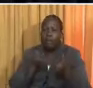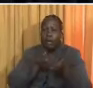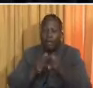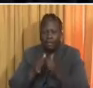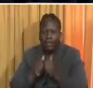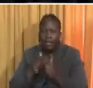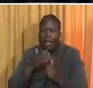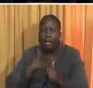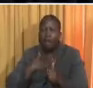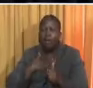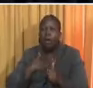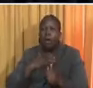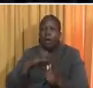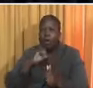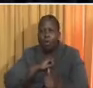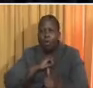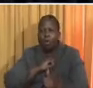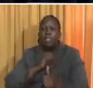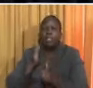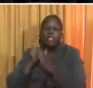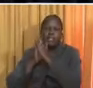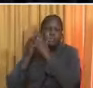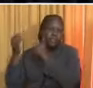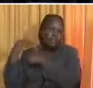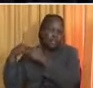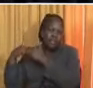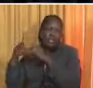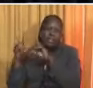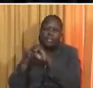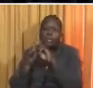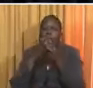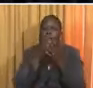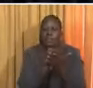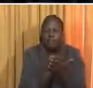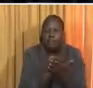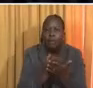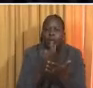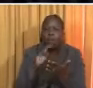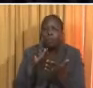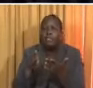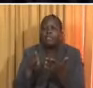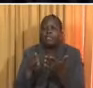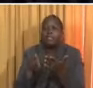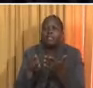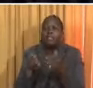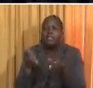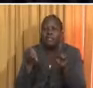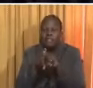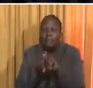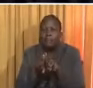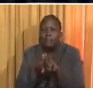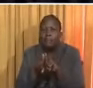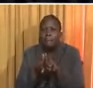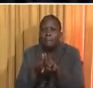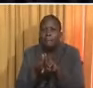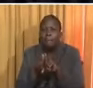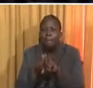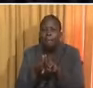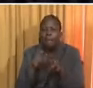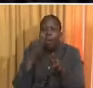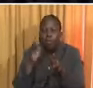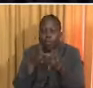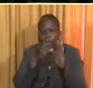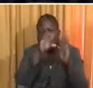Our own history is equally replete with the examples and instances that led to agitation for constitutional